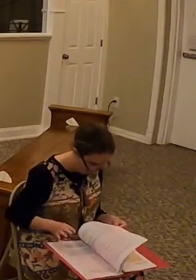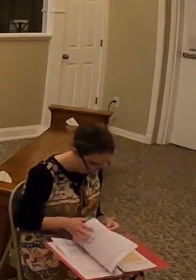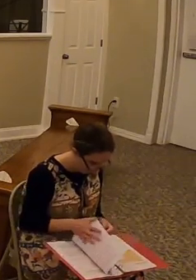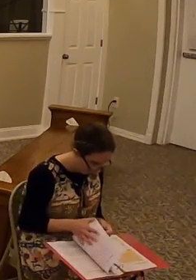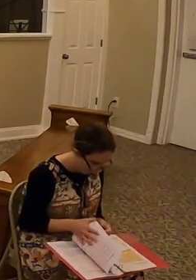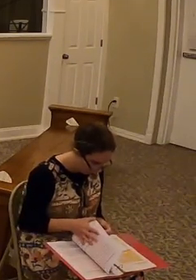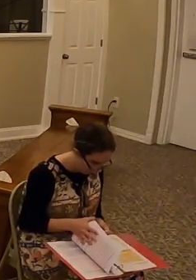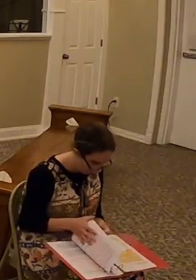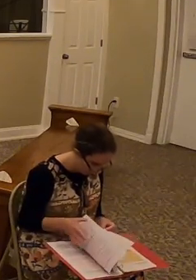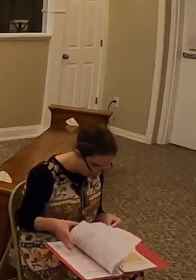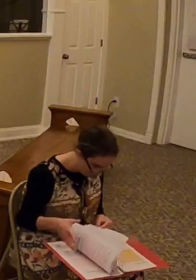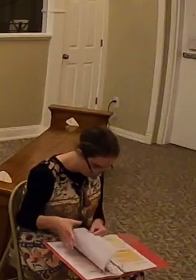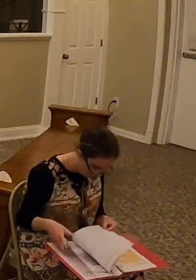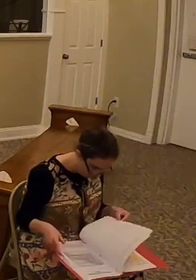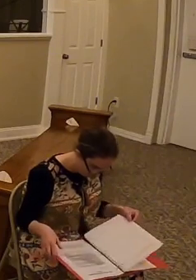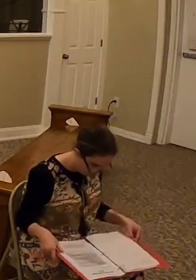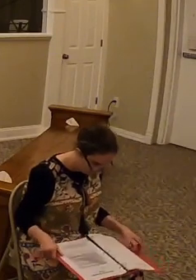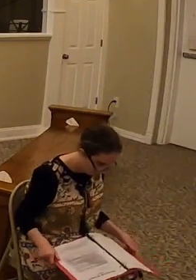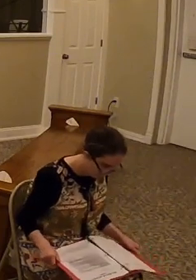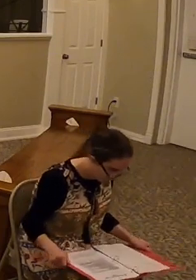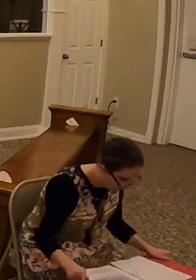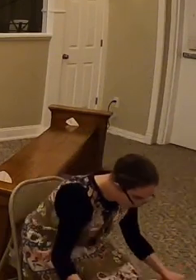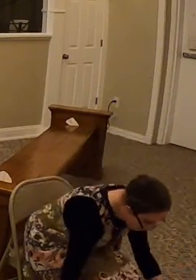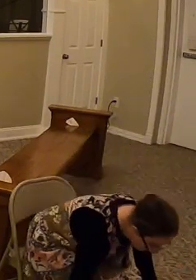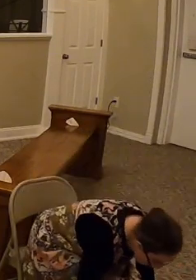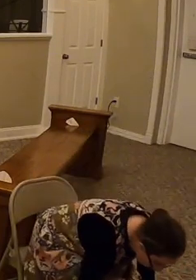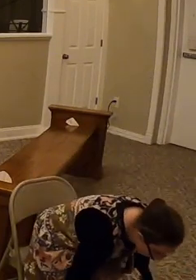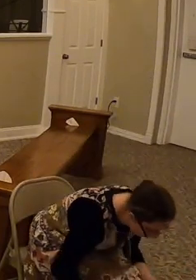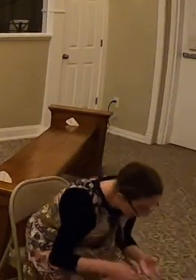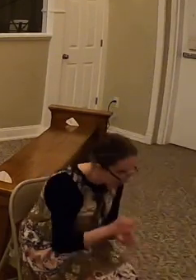spiritual direction.